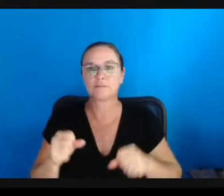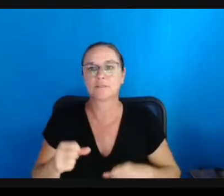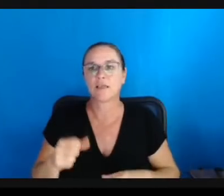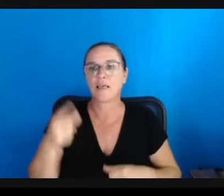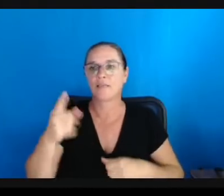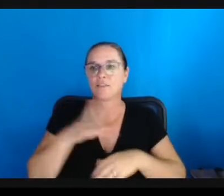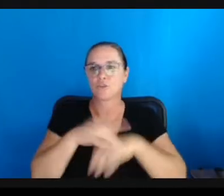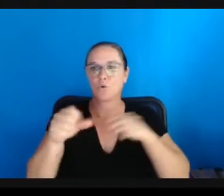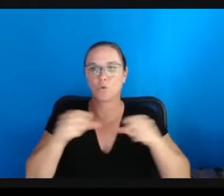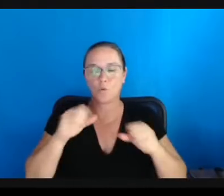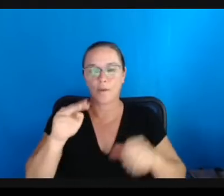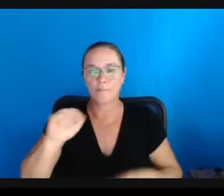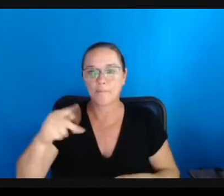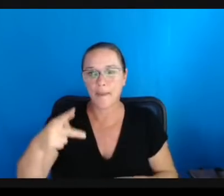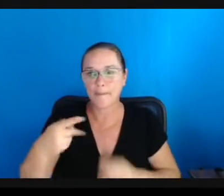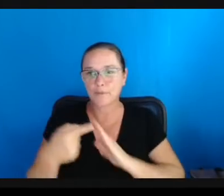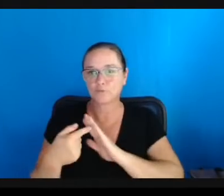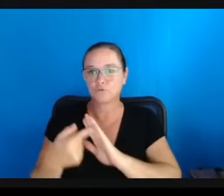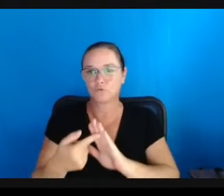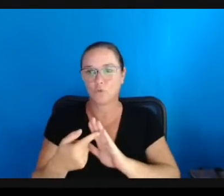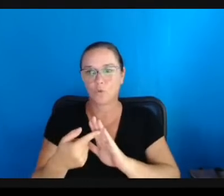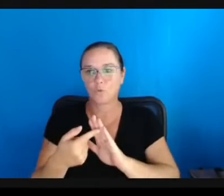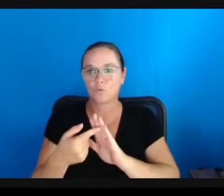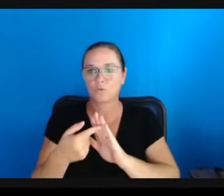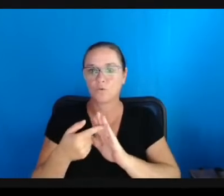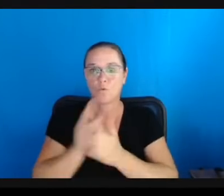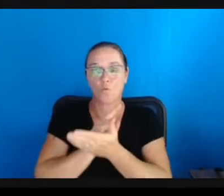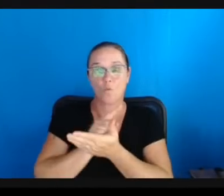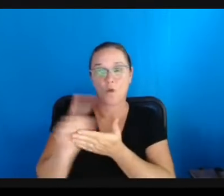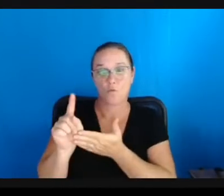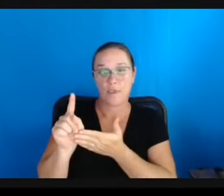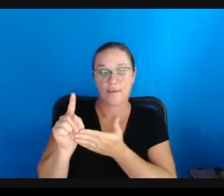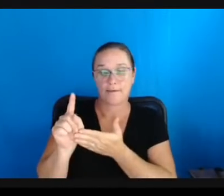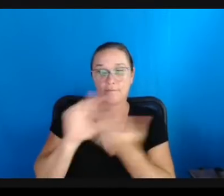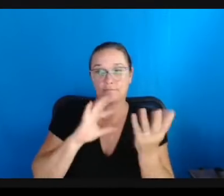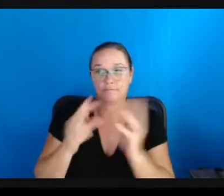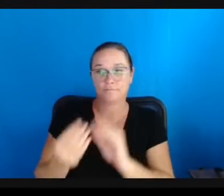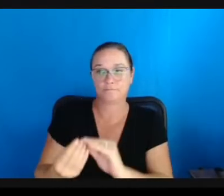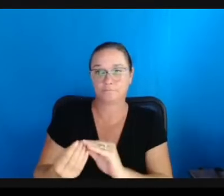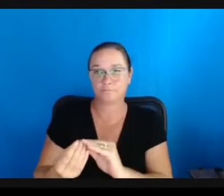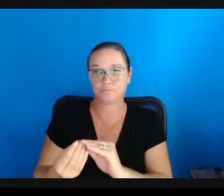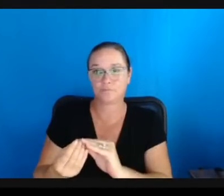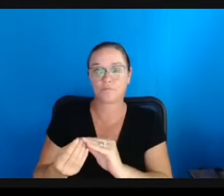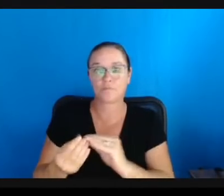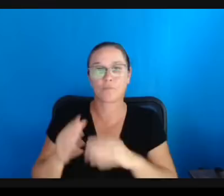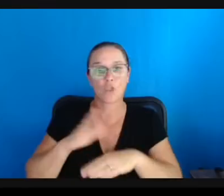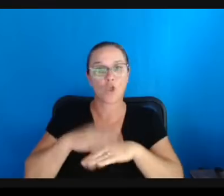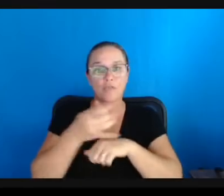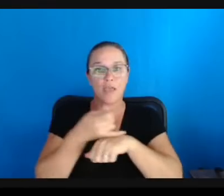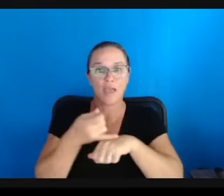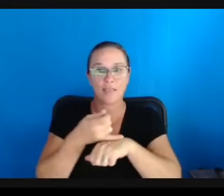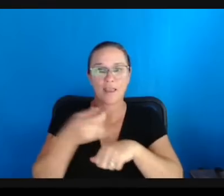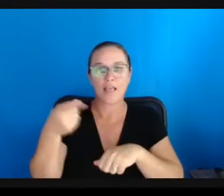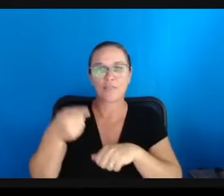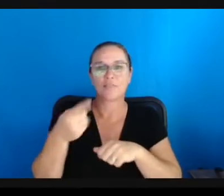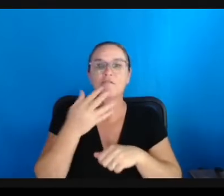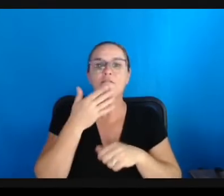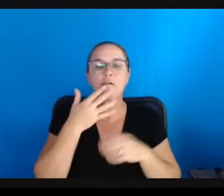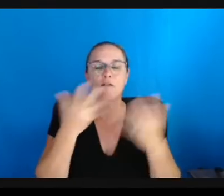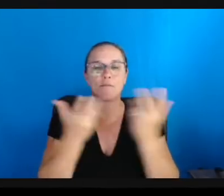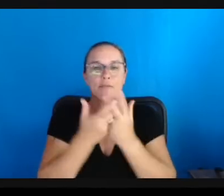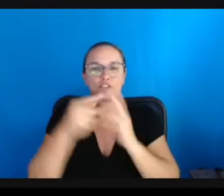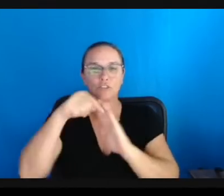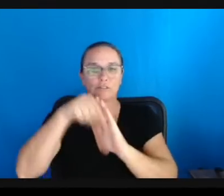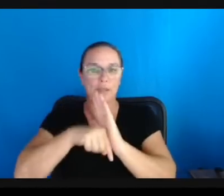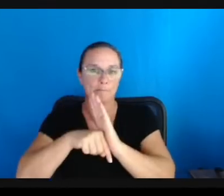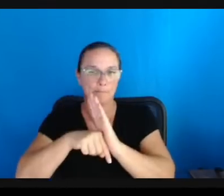map showing the last 1 week of earthquakes here on the island, colored by depth. And what you might see